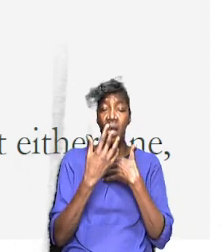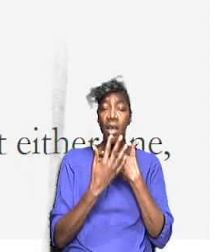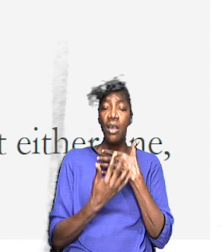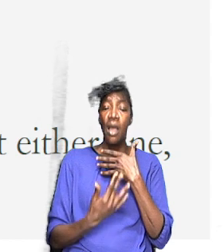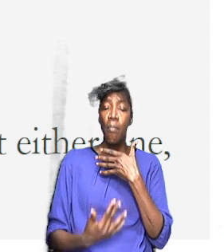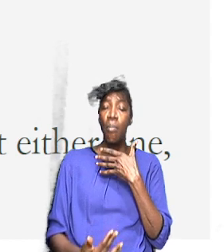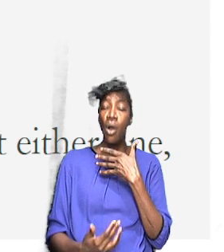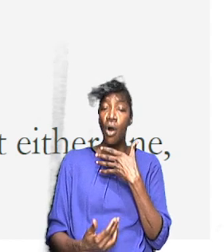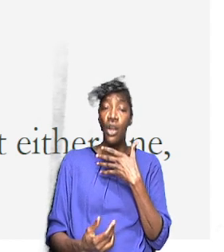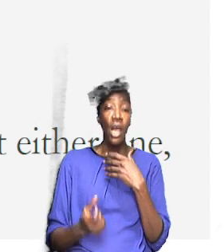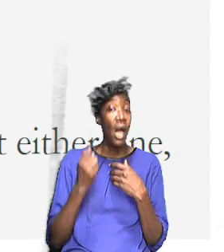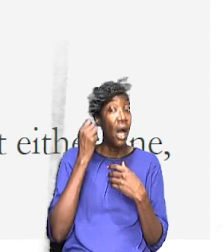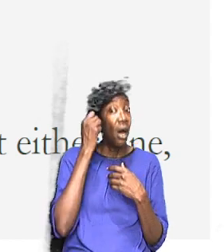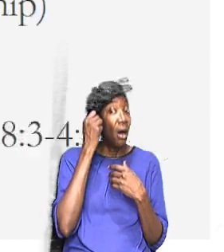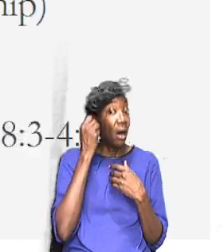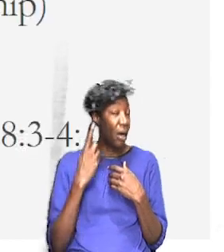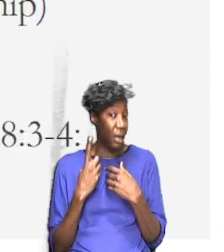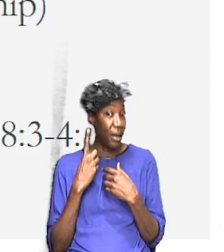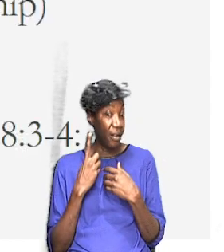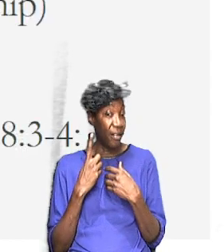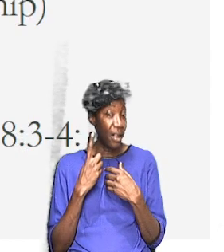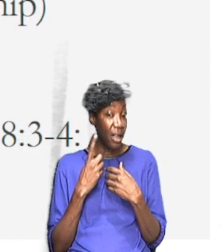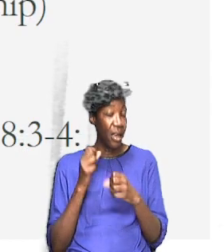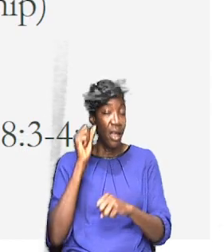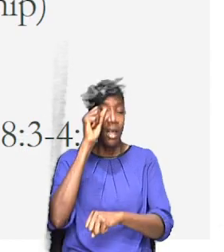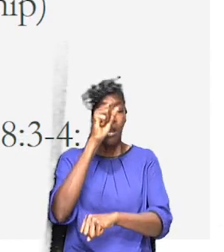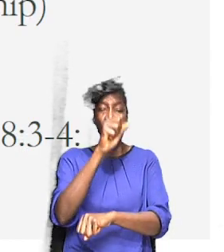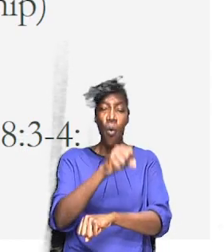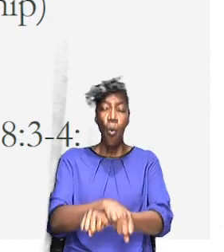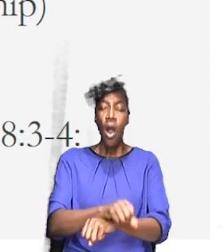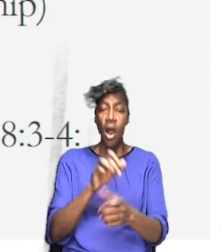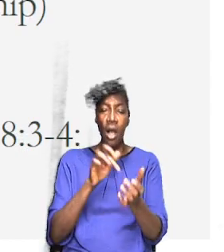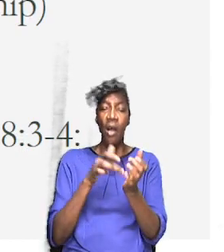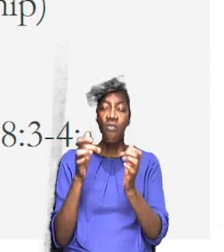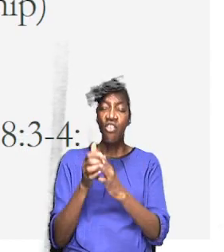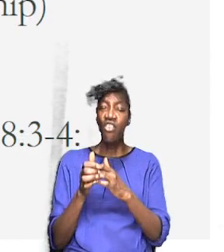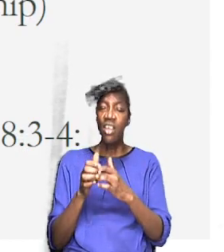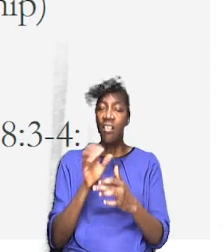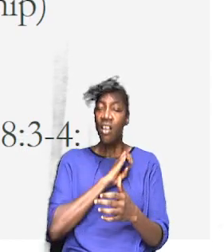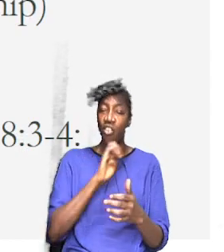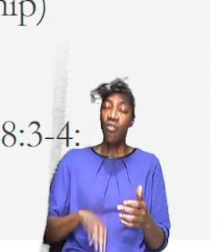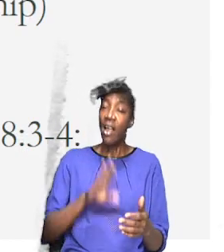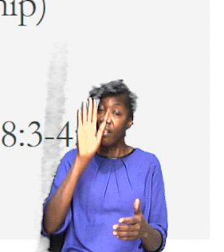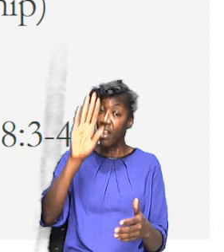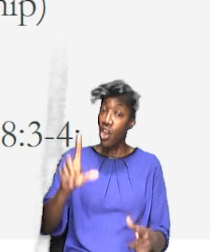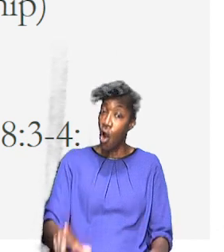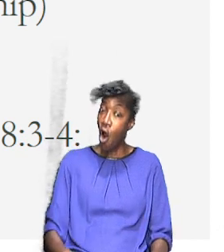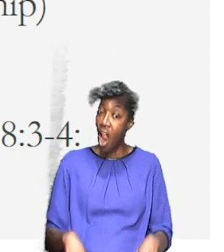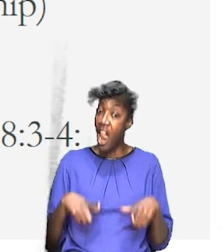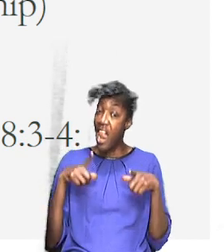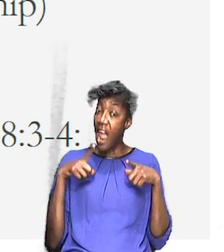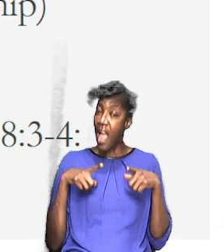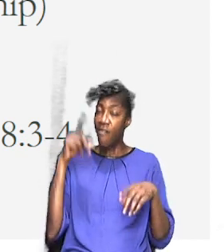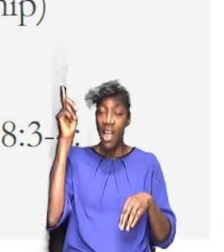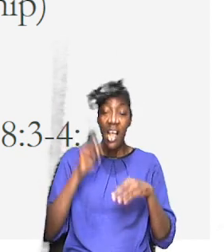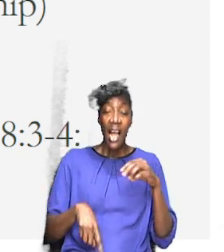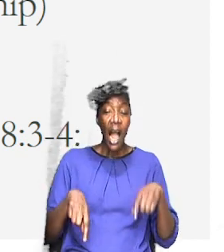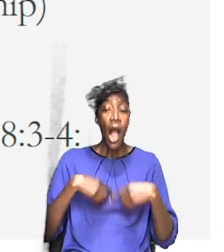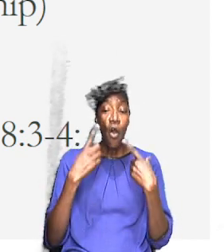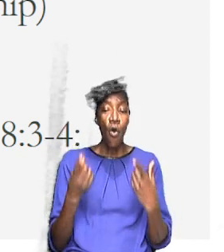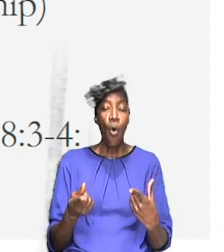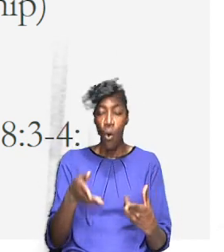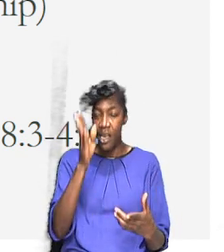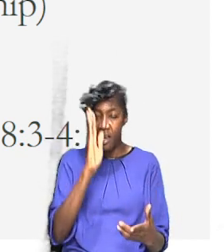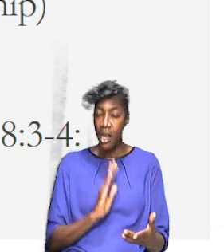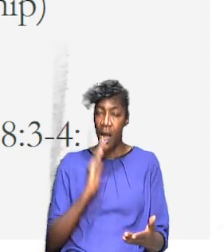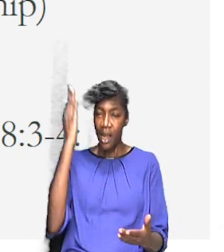an awareness, praise God, of the work of Jesus Christ in your life. You can't go into the presence